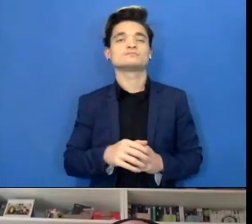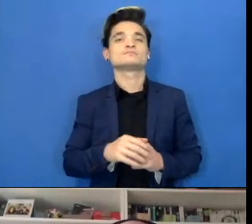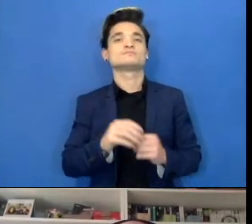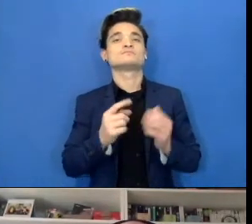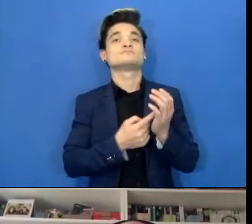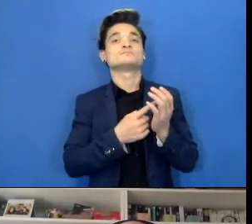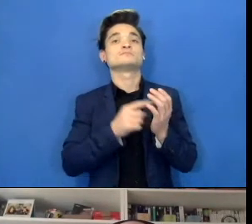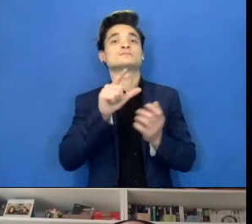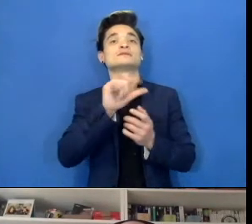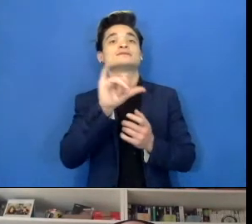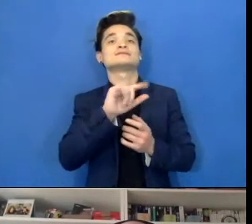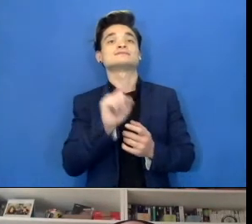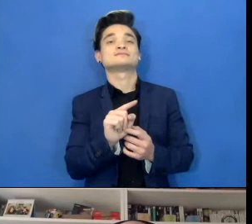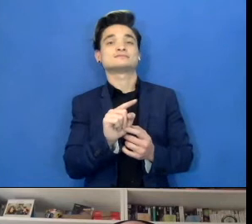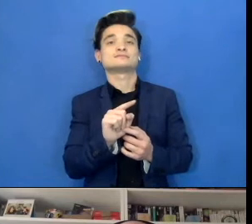Venneklasen,